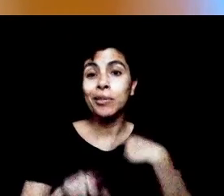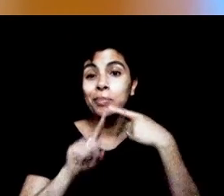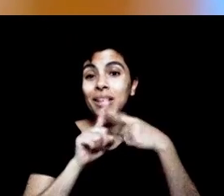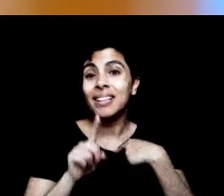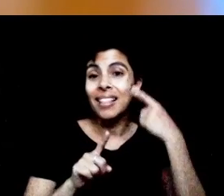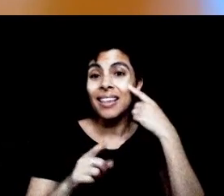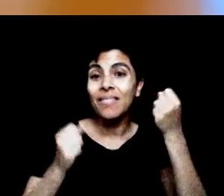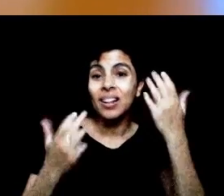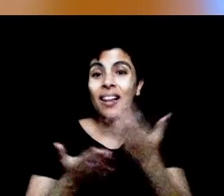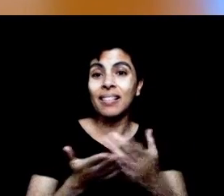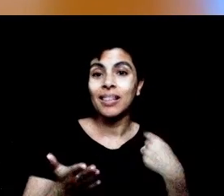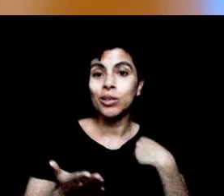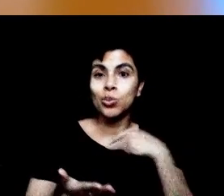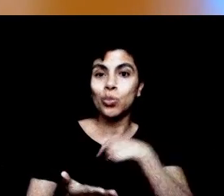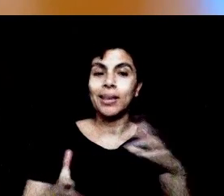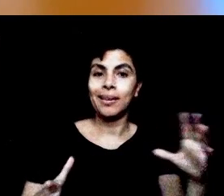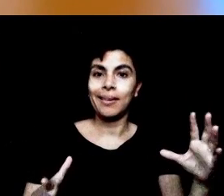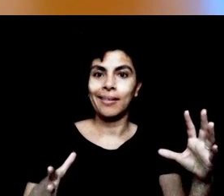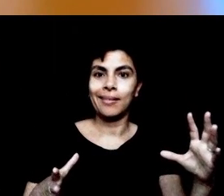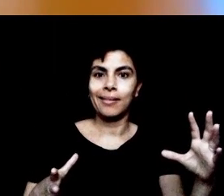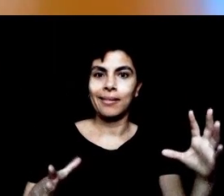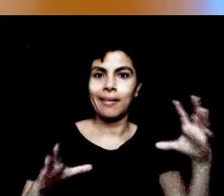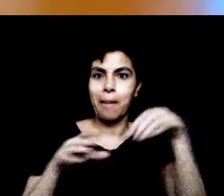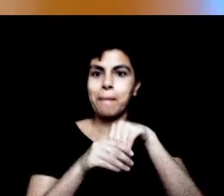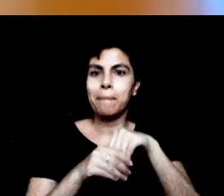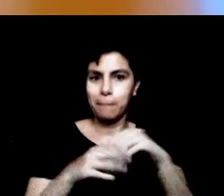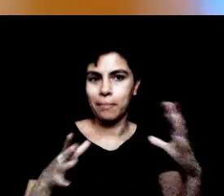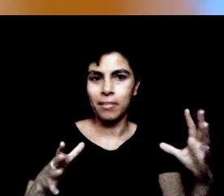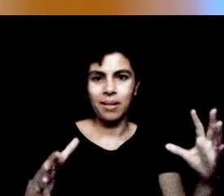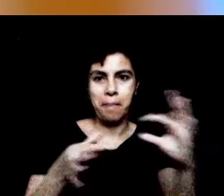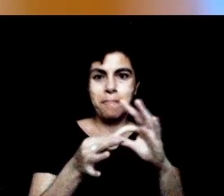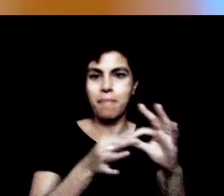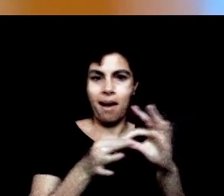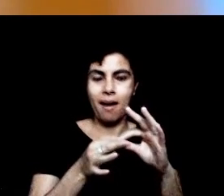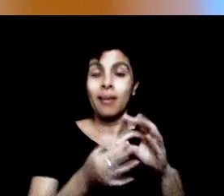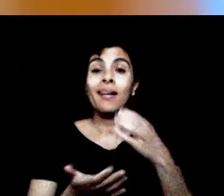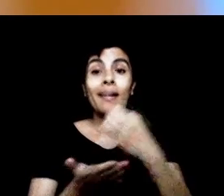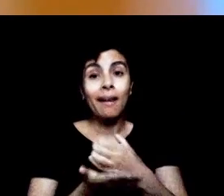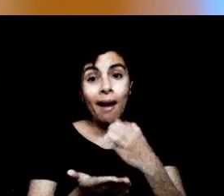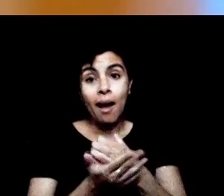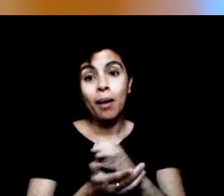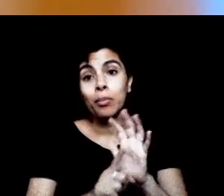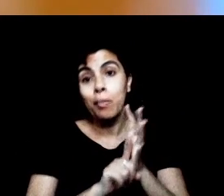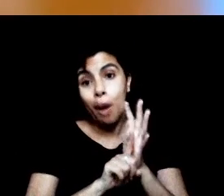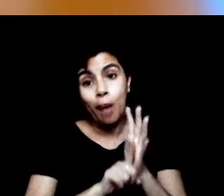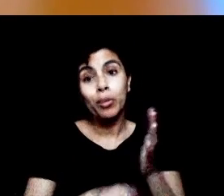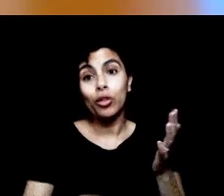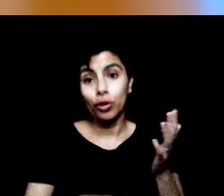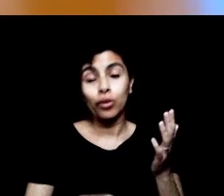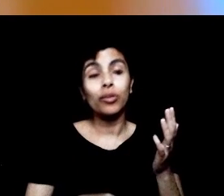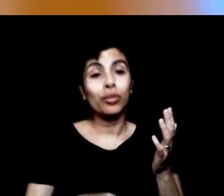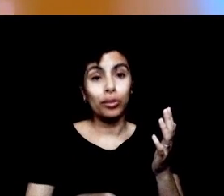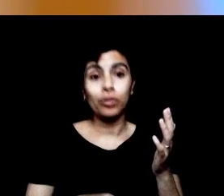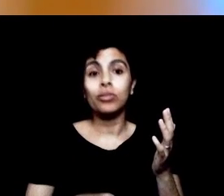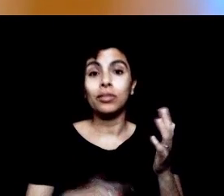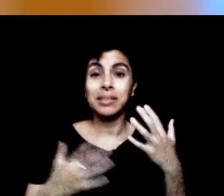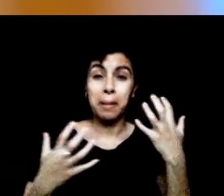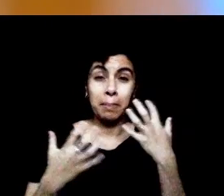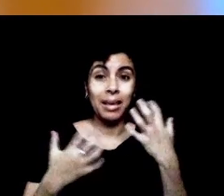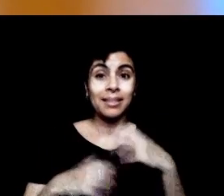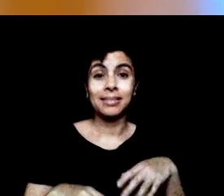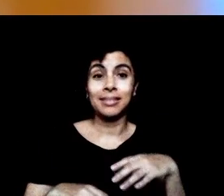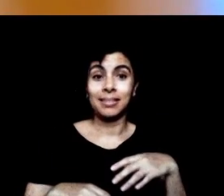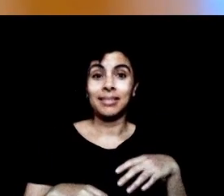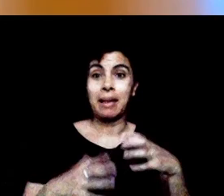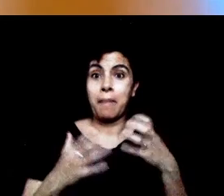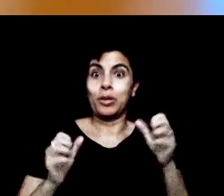lot of things that we combine. So, for example, cups is a really popular, exciting one. It's like really